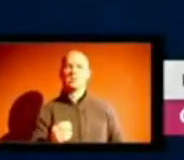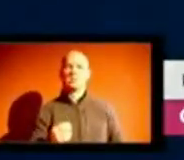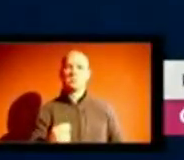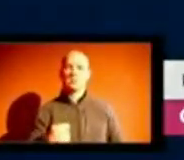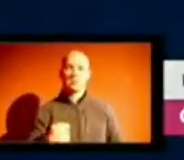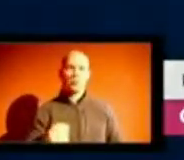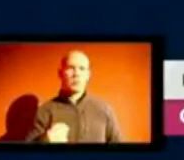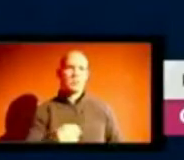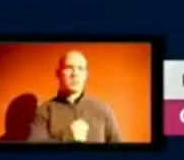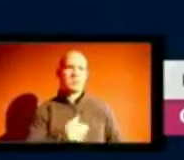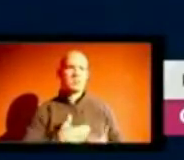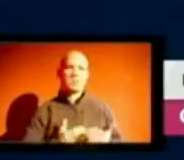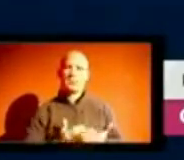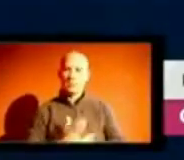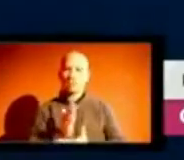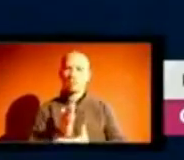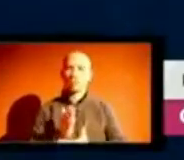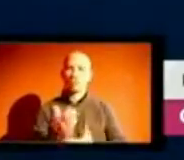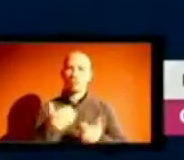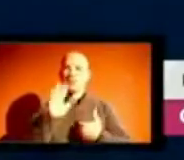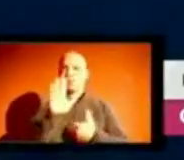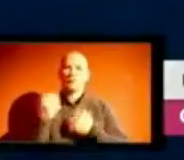deserve to have your support.